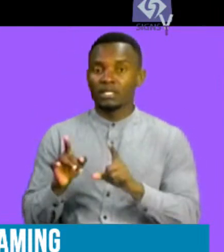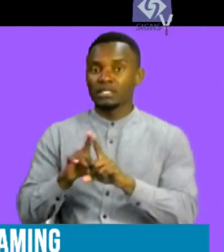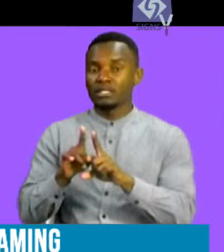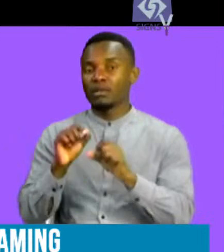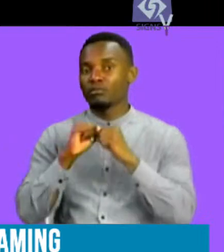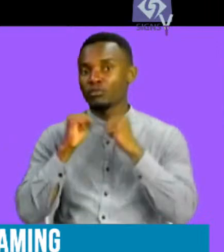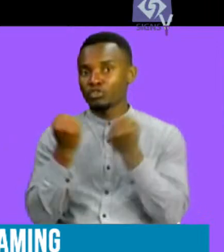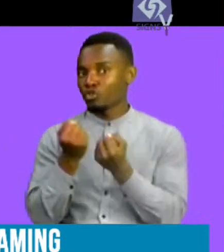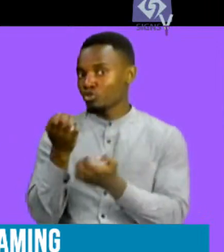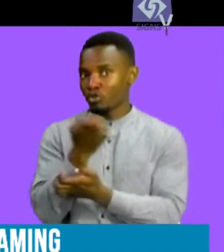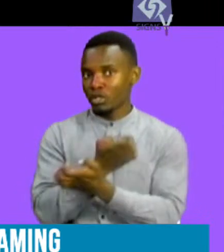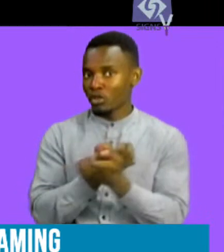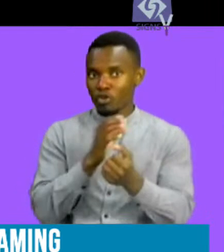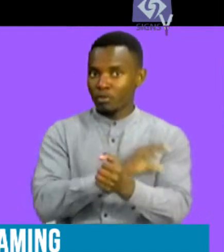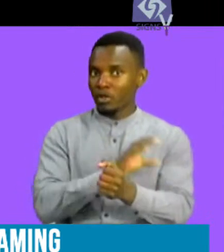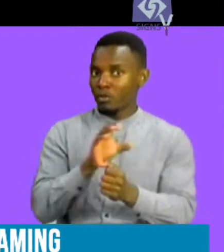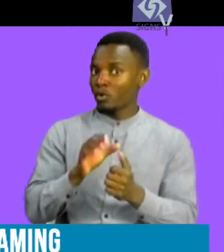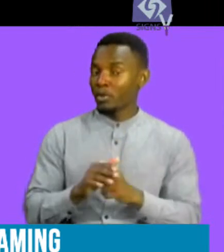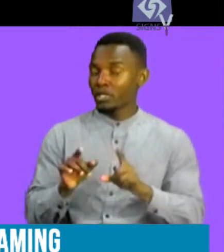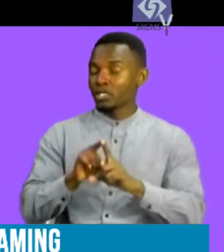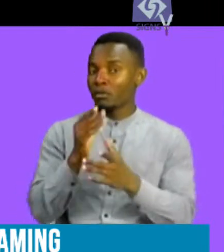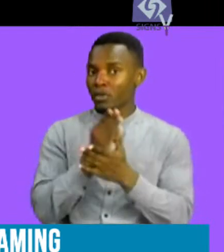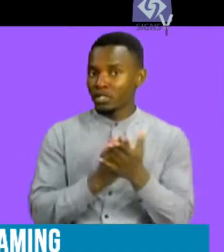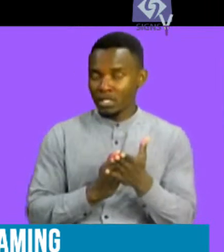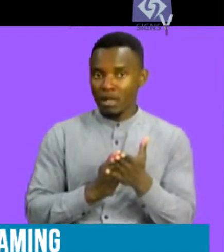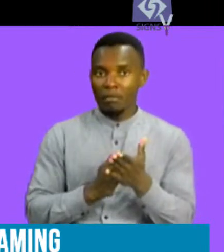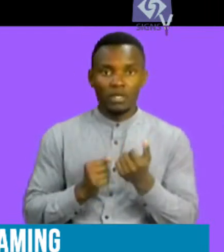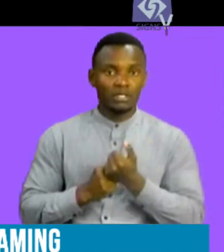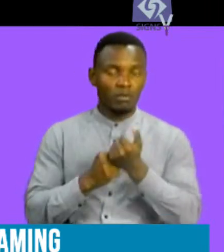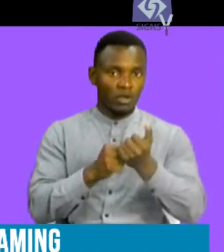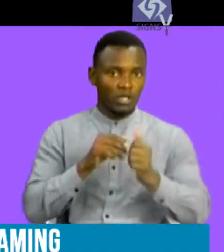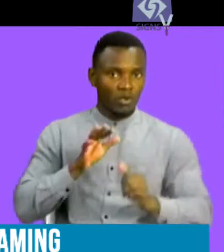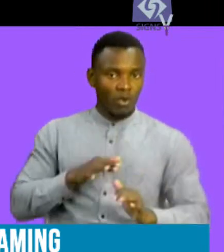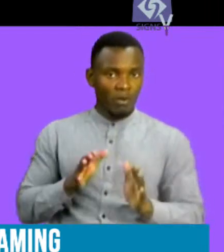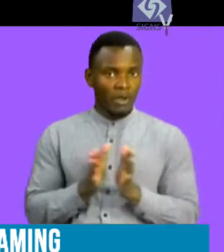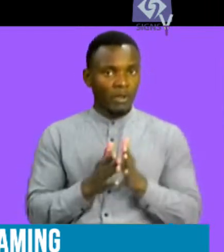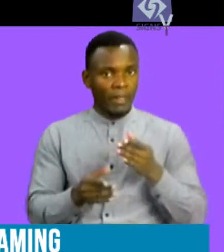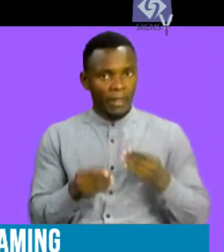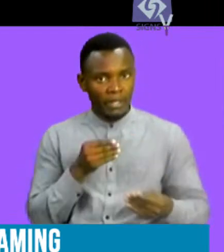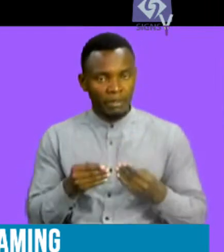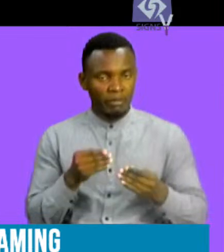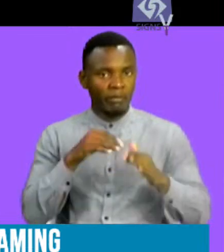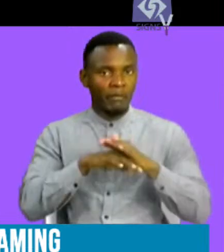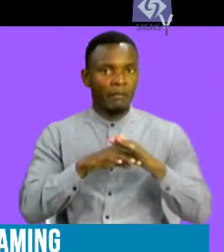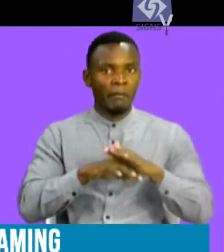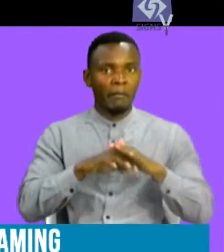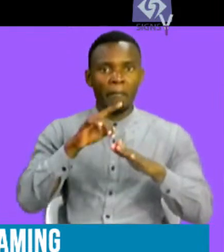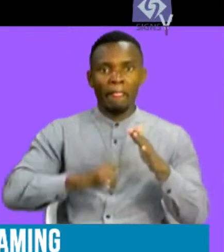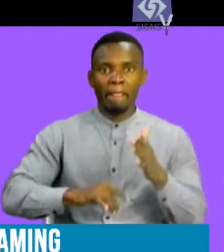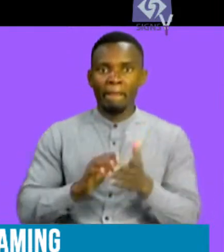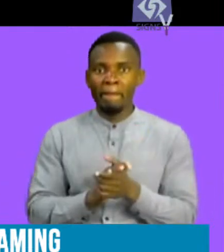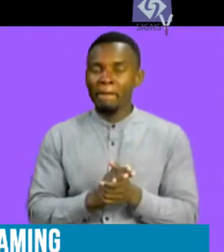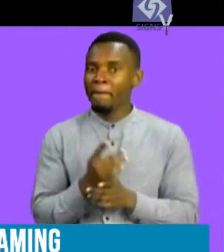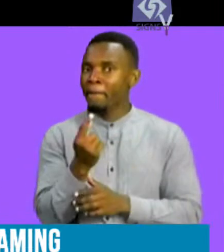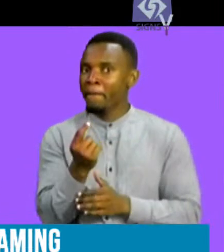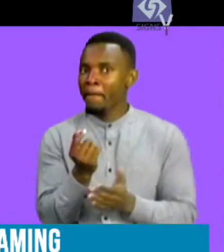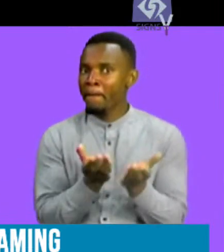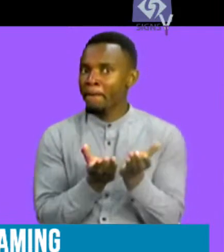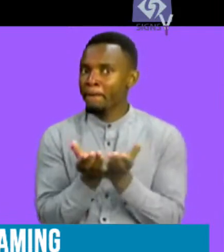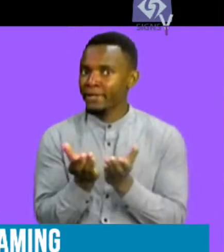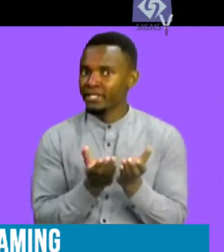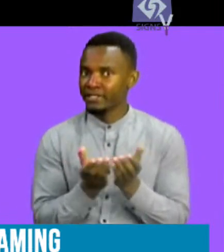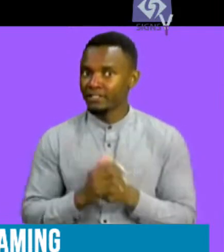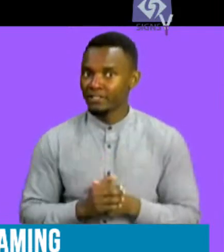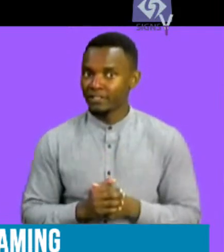socio-economic empowerment. We even have some who are supporting women with disabilities access things like small businesses. So it's